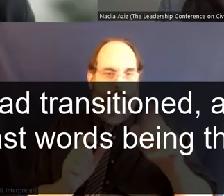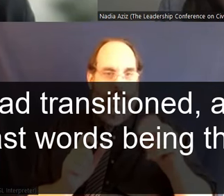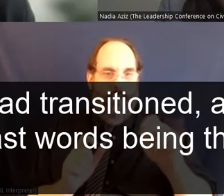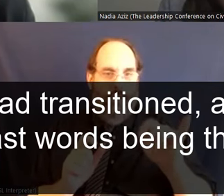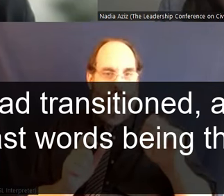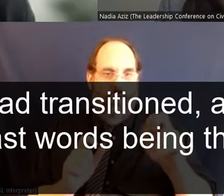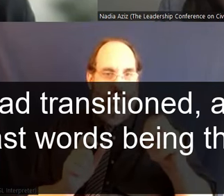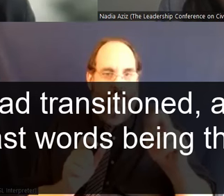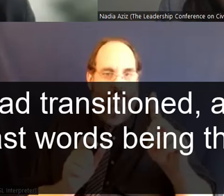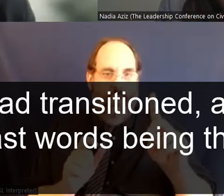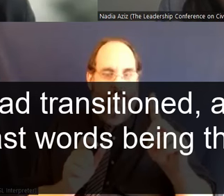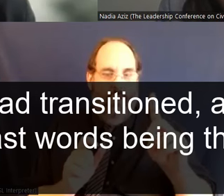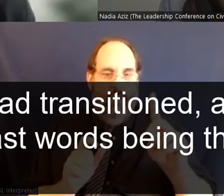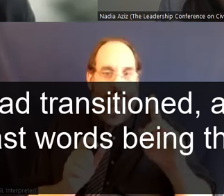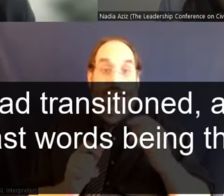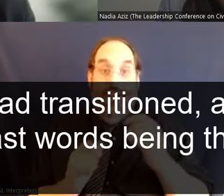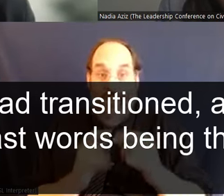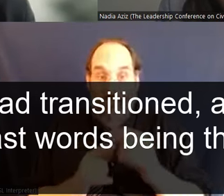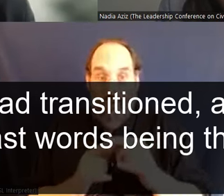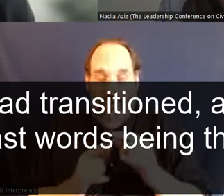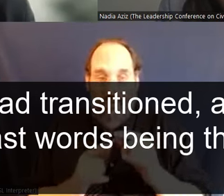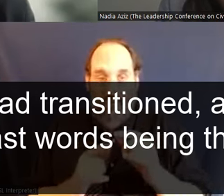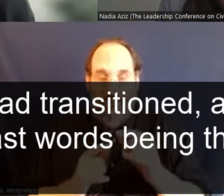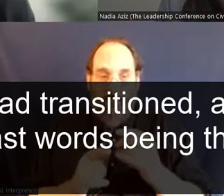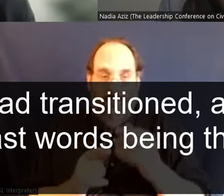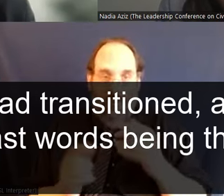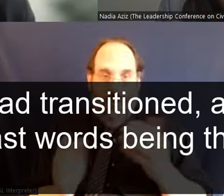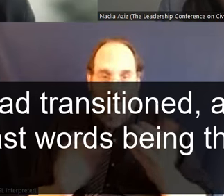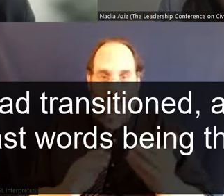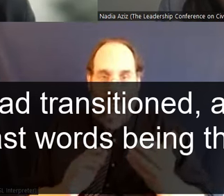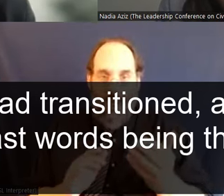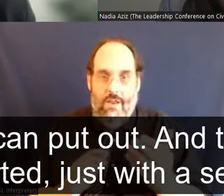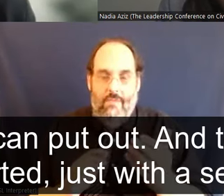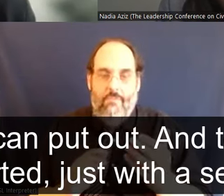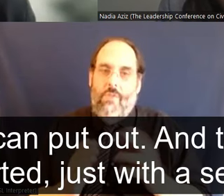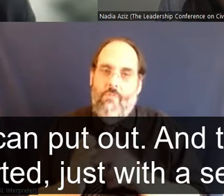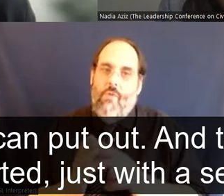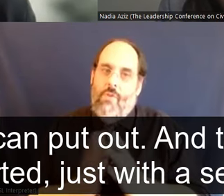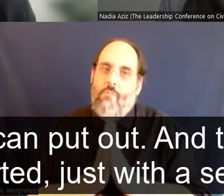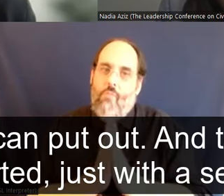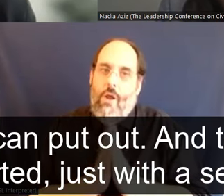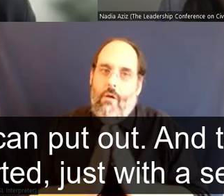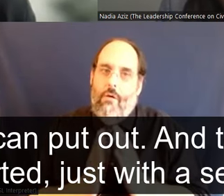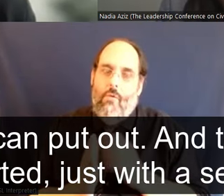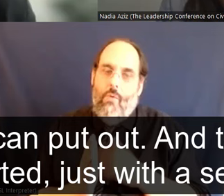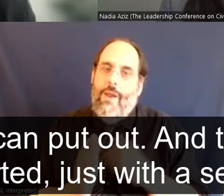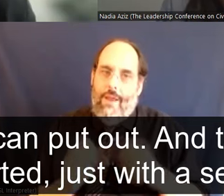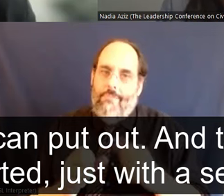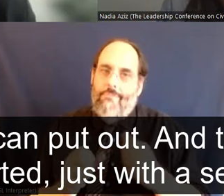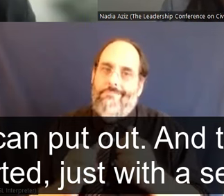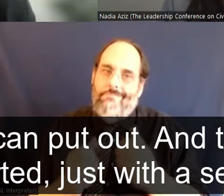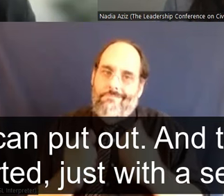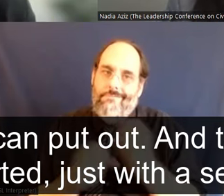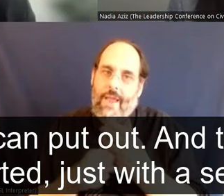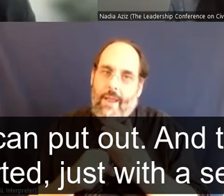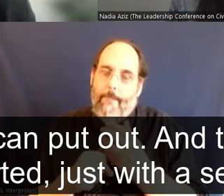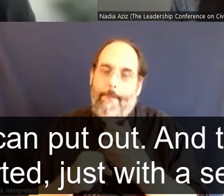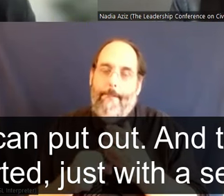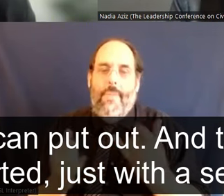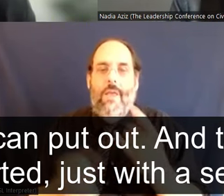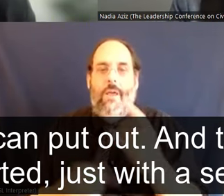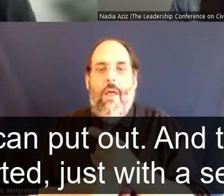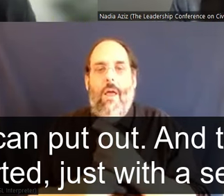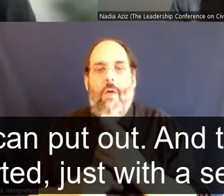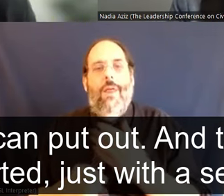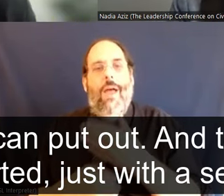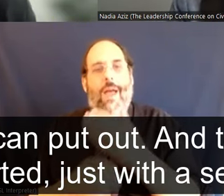he transitioned with his last words being the most purposeful prayer that you can put out. And today I want to end where